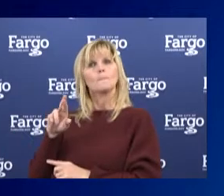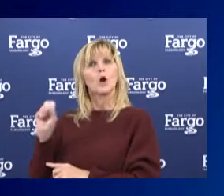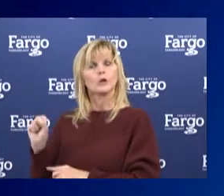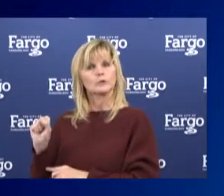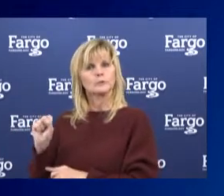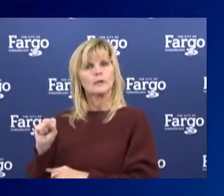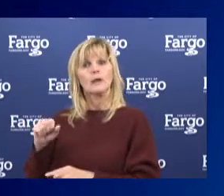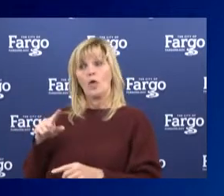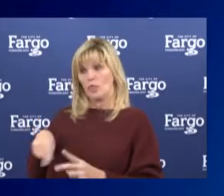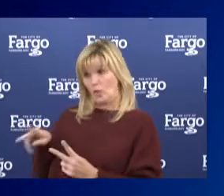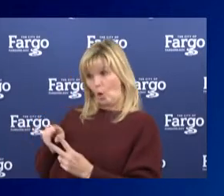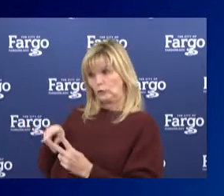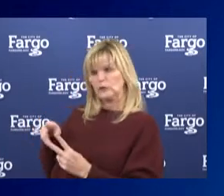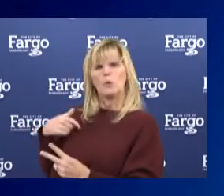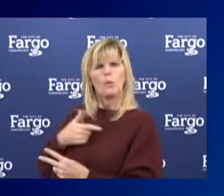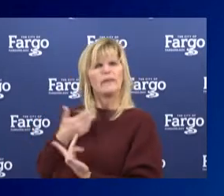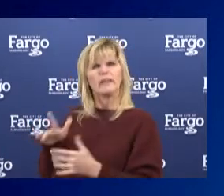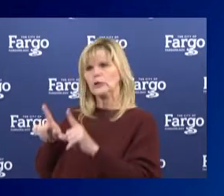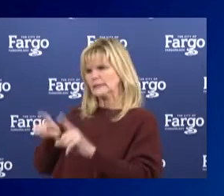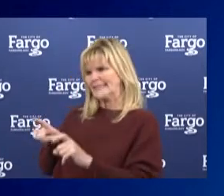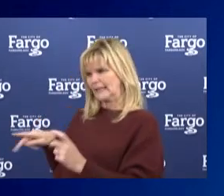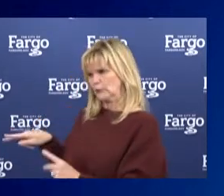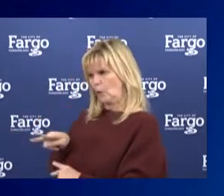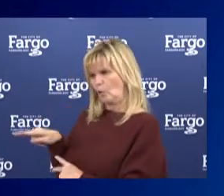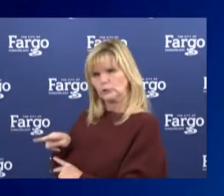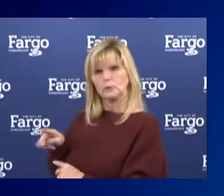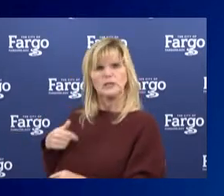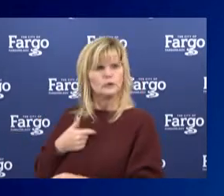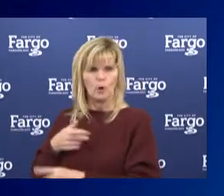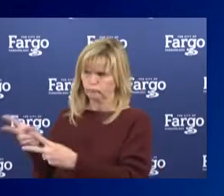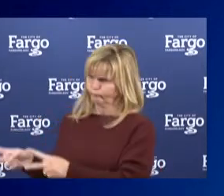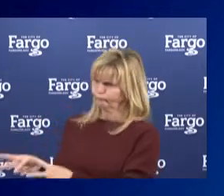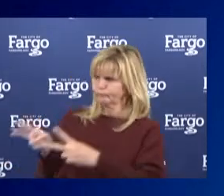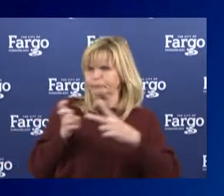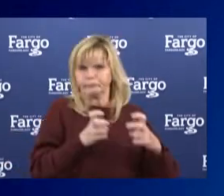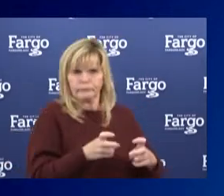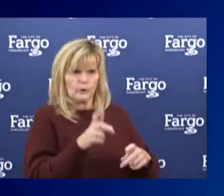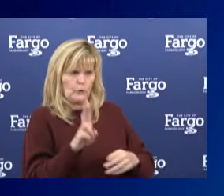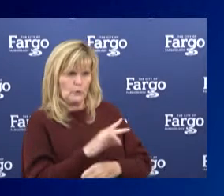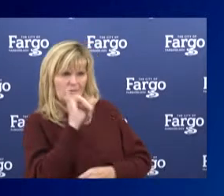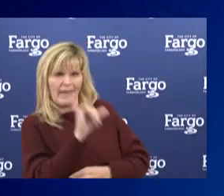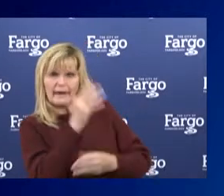Respiratory Syndrome, both very, very similar viruses to this one. That allowed that to be